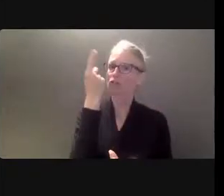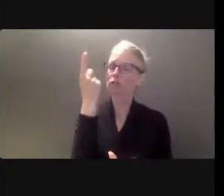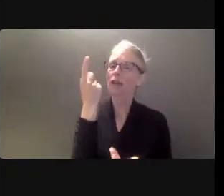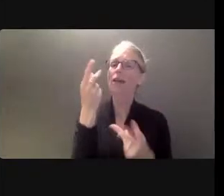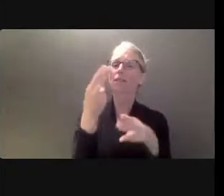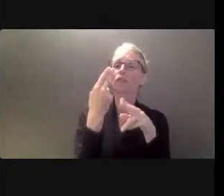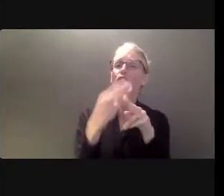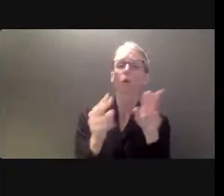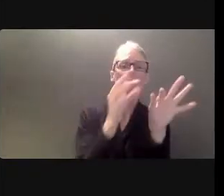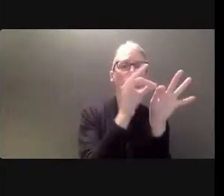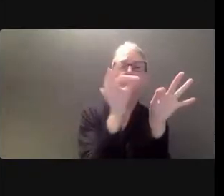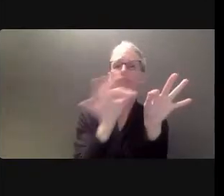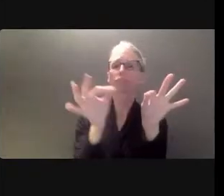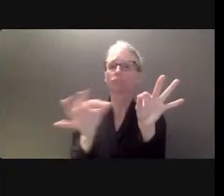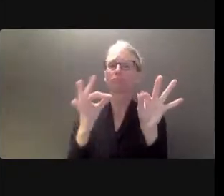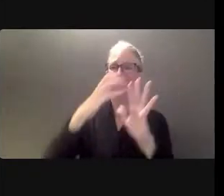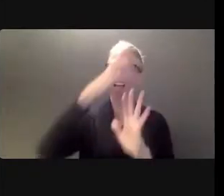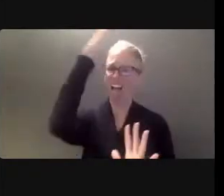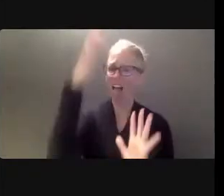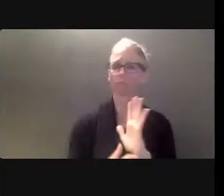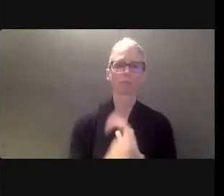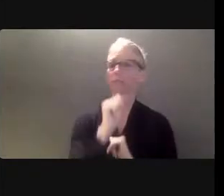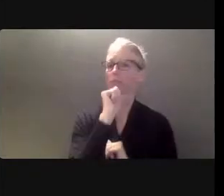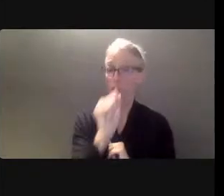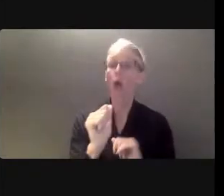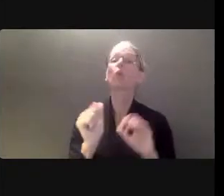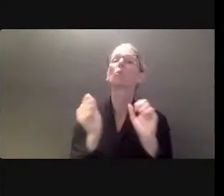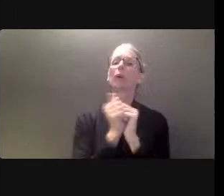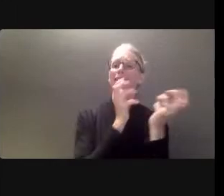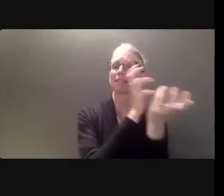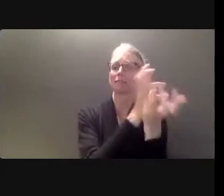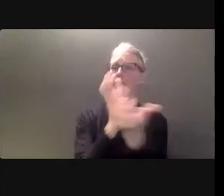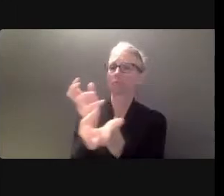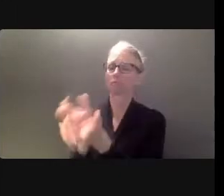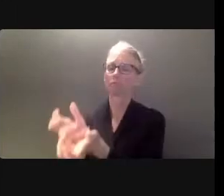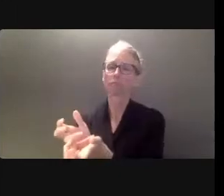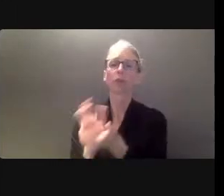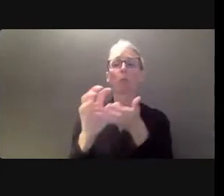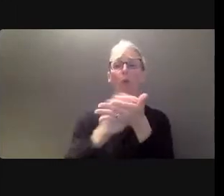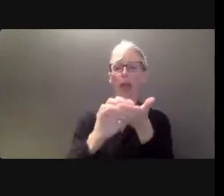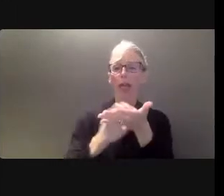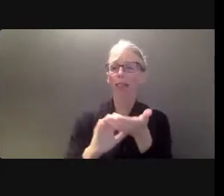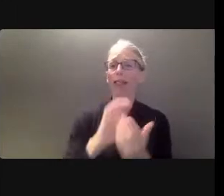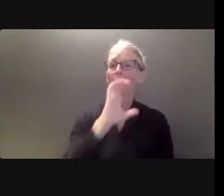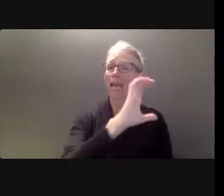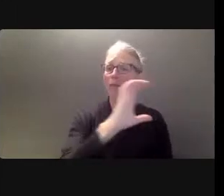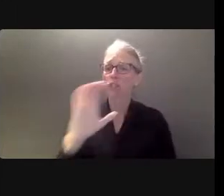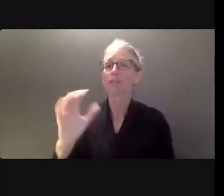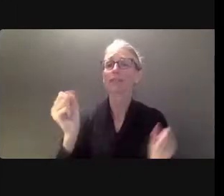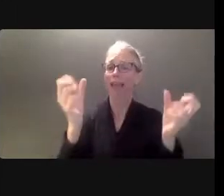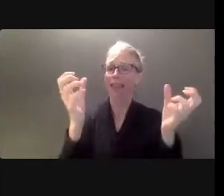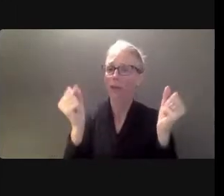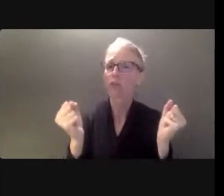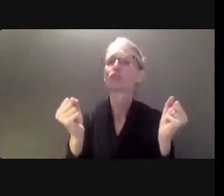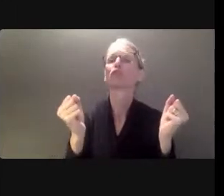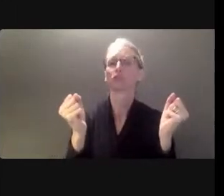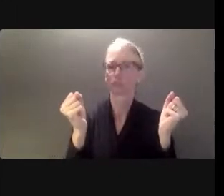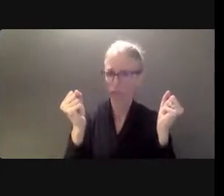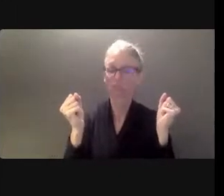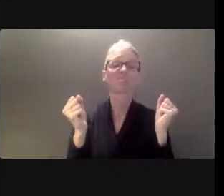including images, captions, and sign language on websites and throughout social networks to allow for a greater